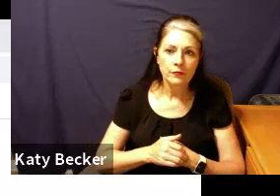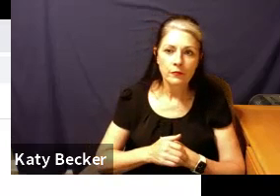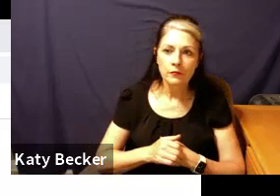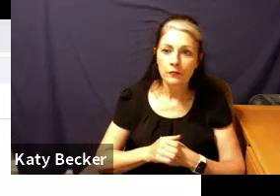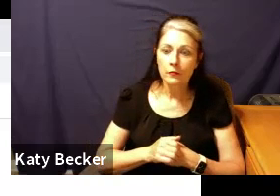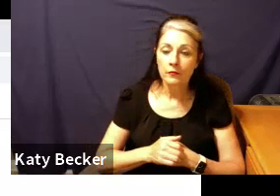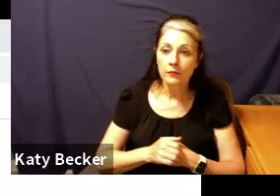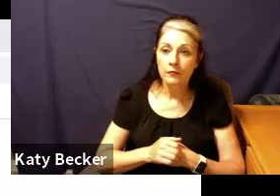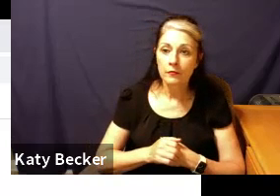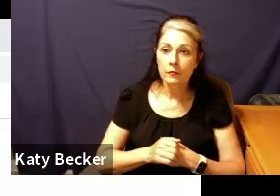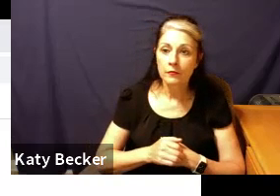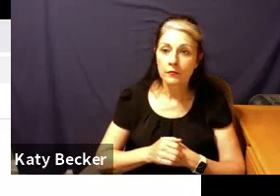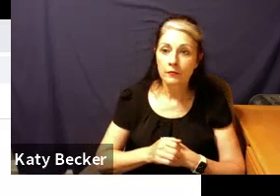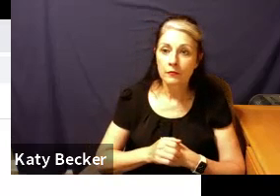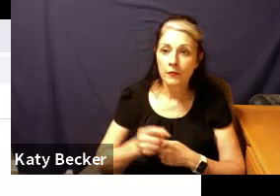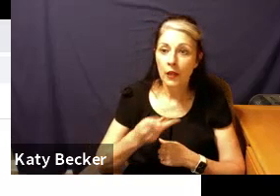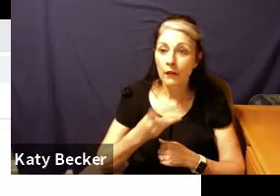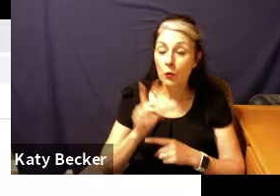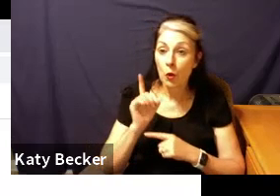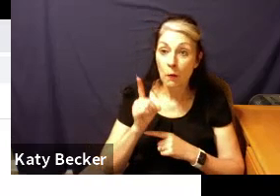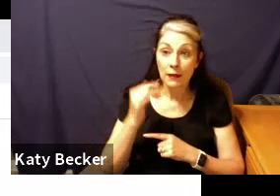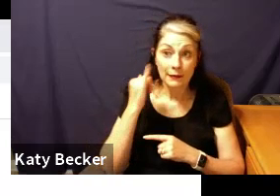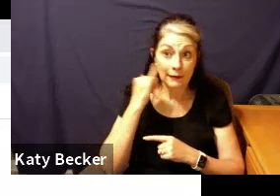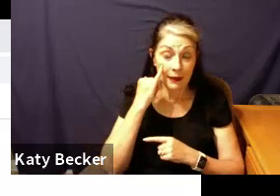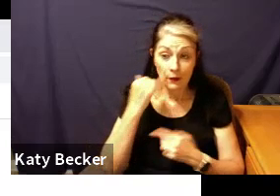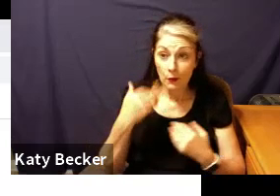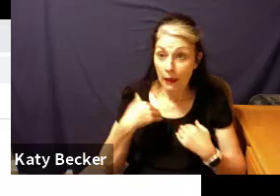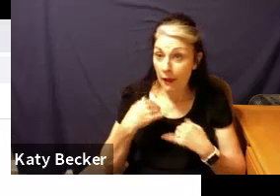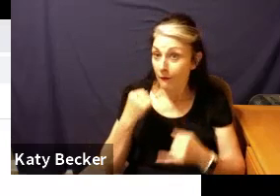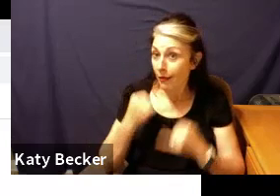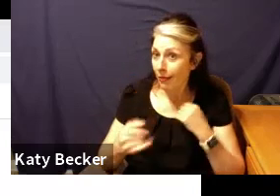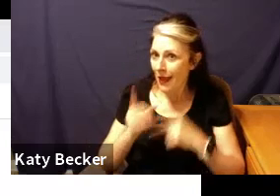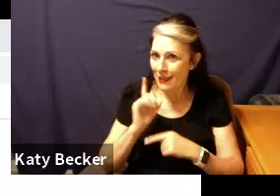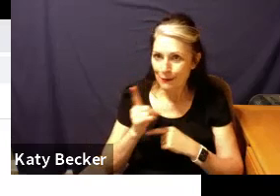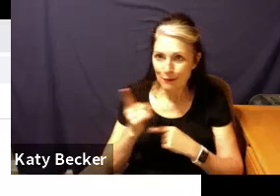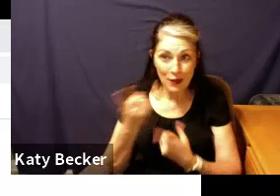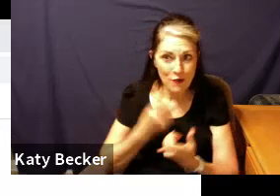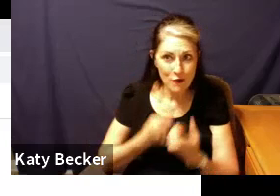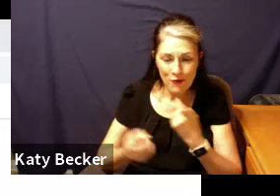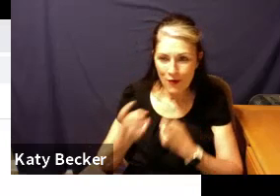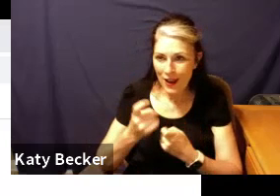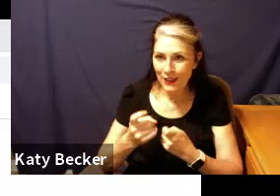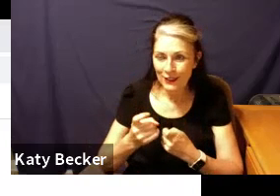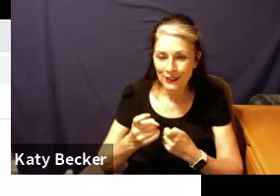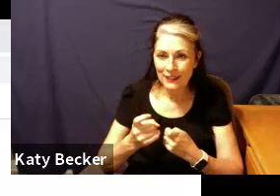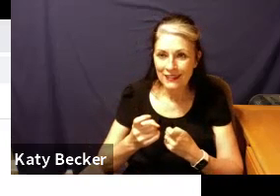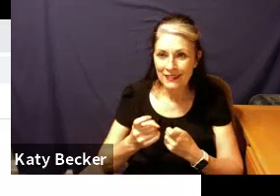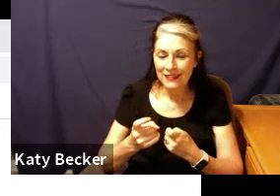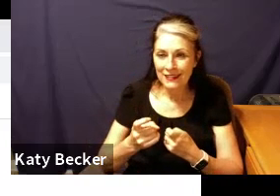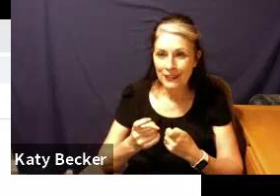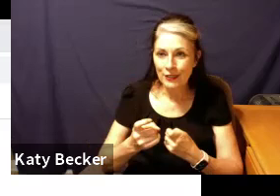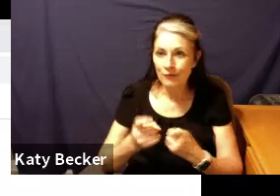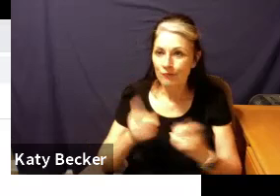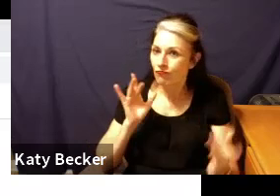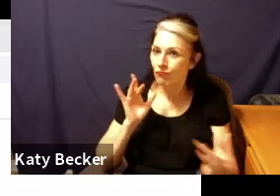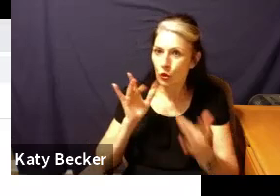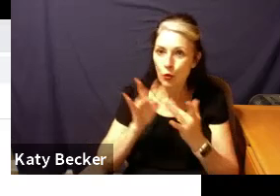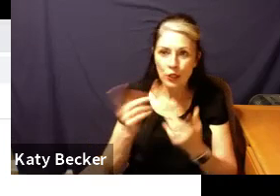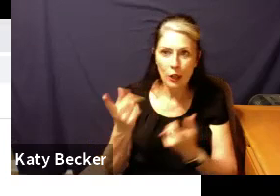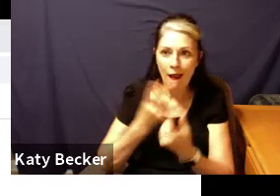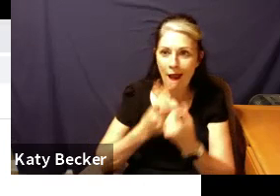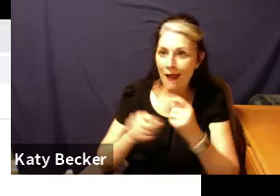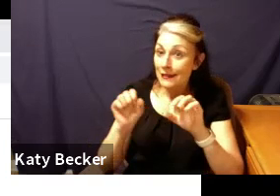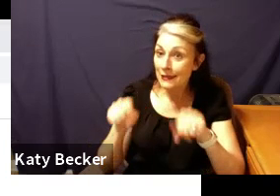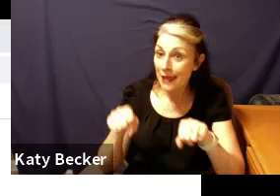We do have a couple more minutes, so if there are any last minute questions, please feel free to reach out and ask